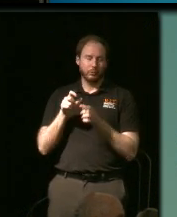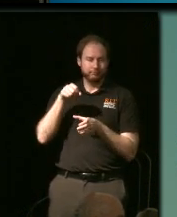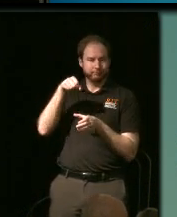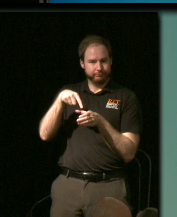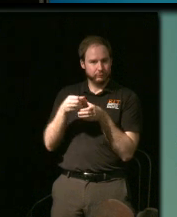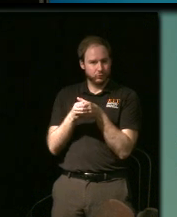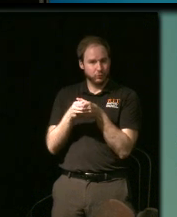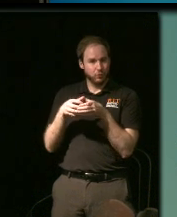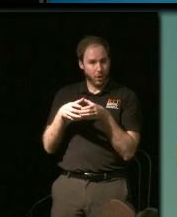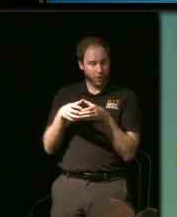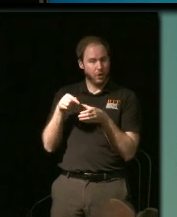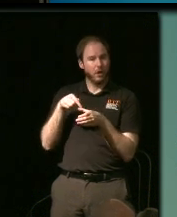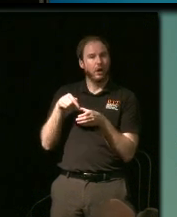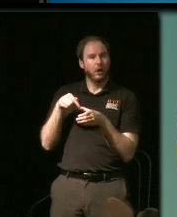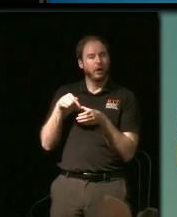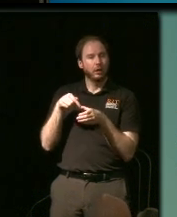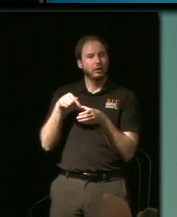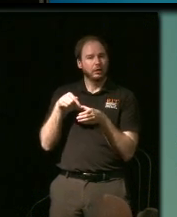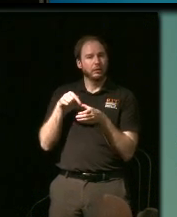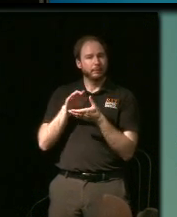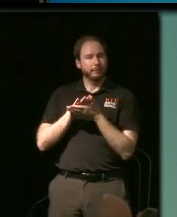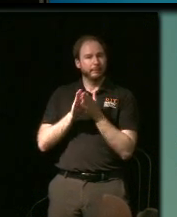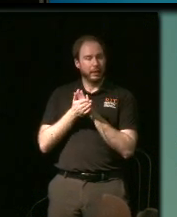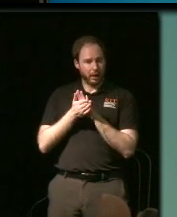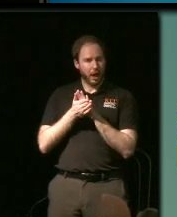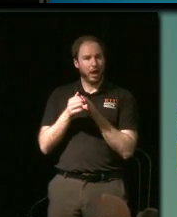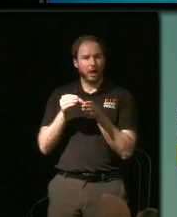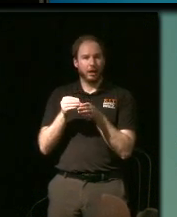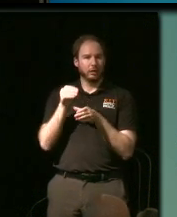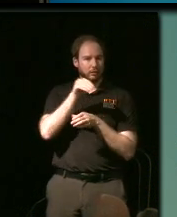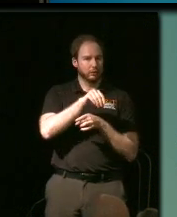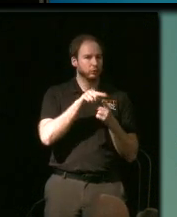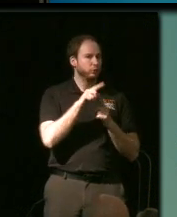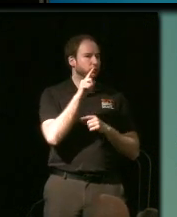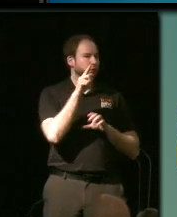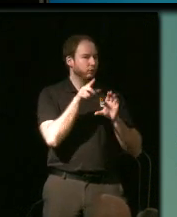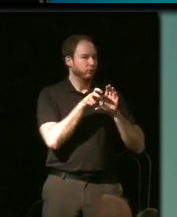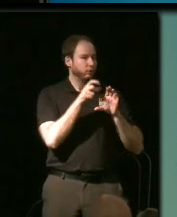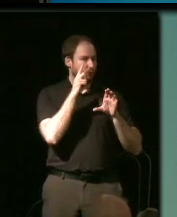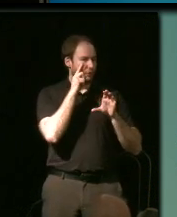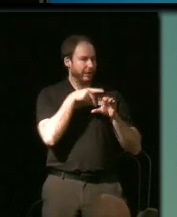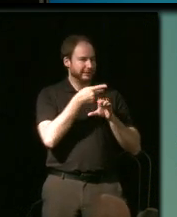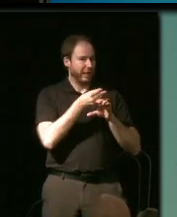skin cells. We can turn them into retinal cells. We can